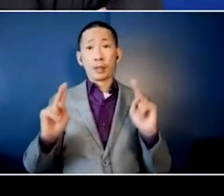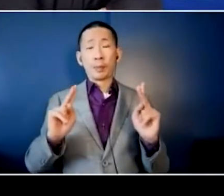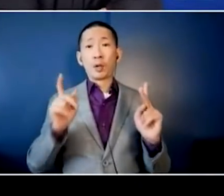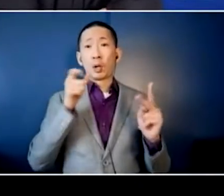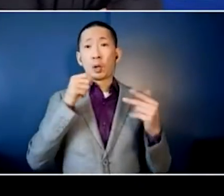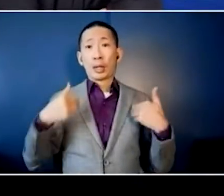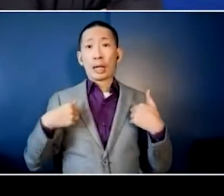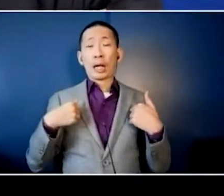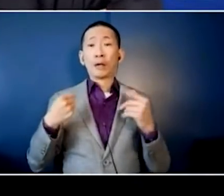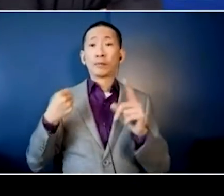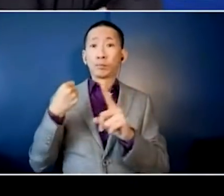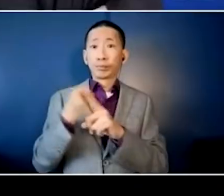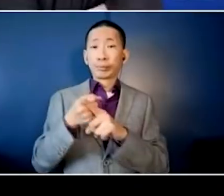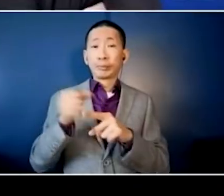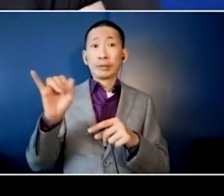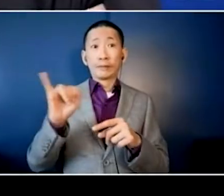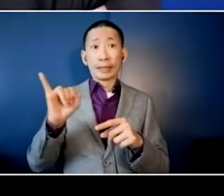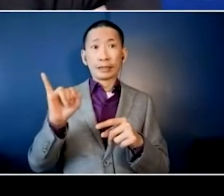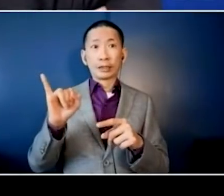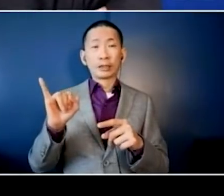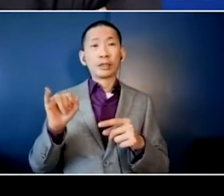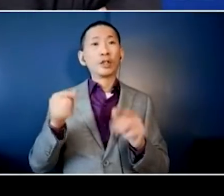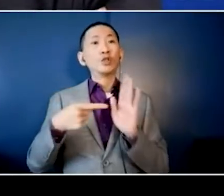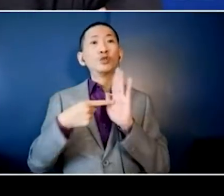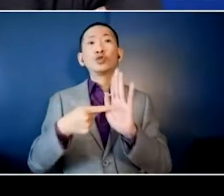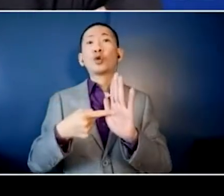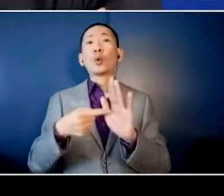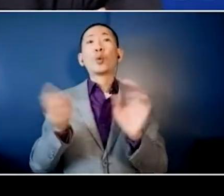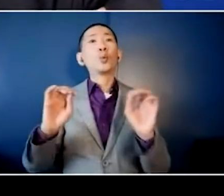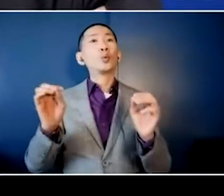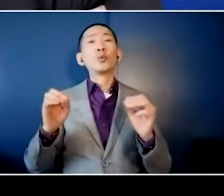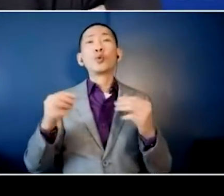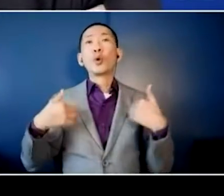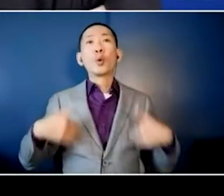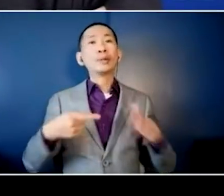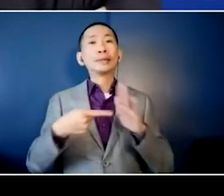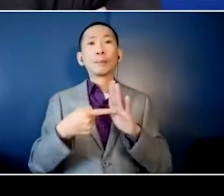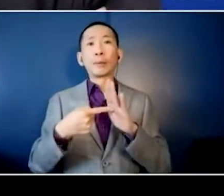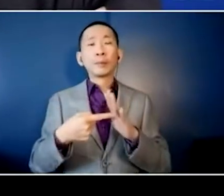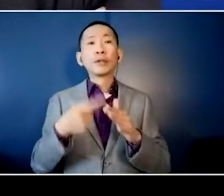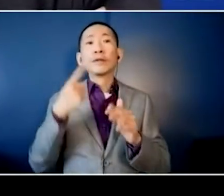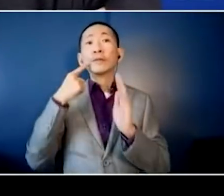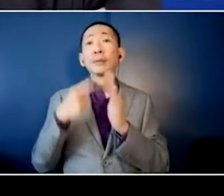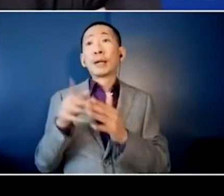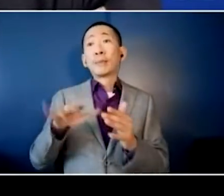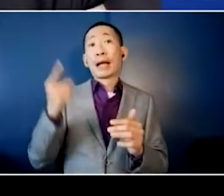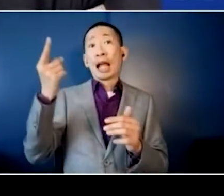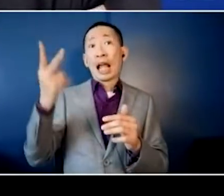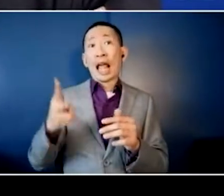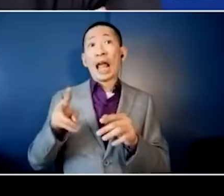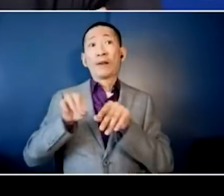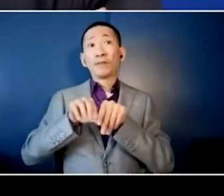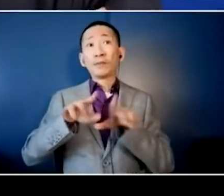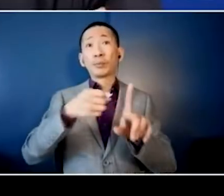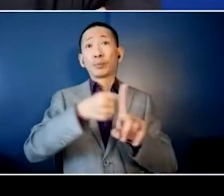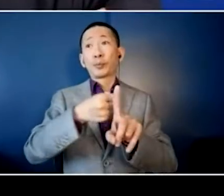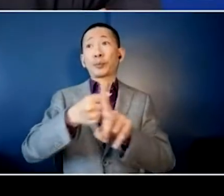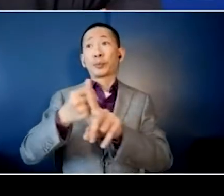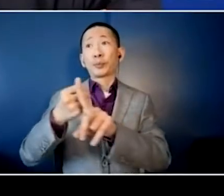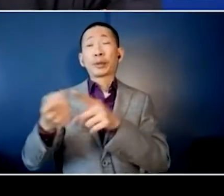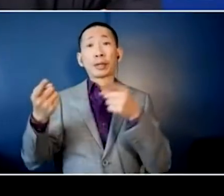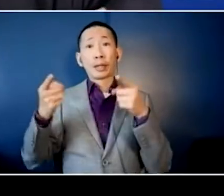have no symptoms at all. And we know that about half of the transmissions occur